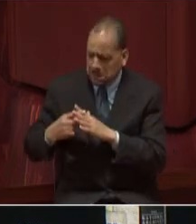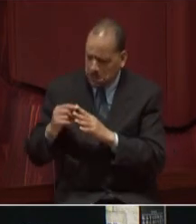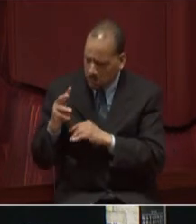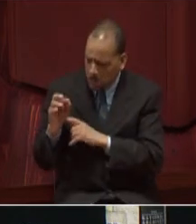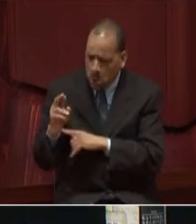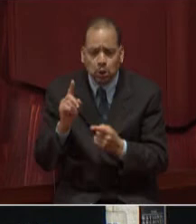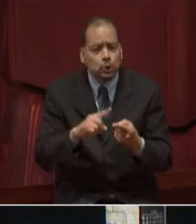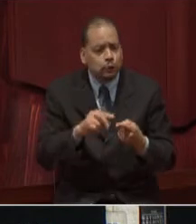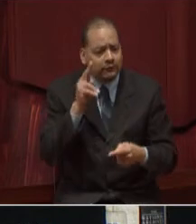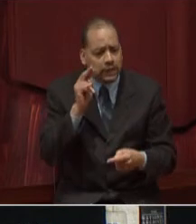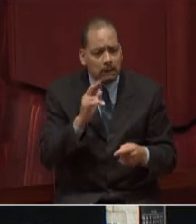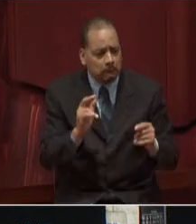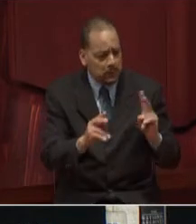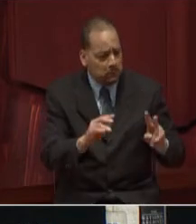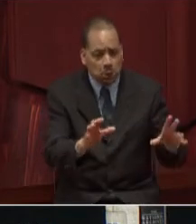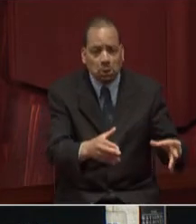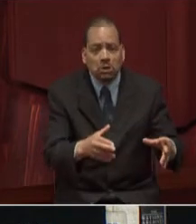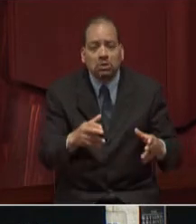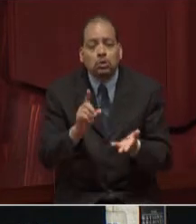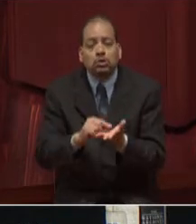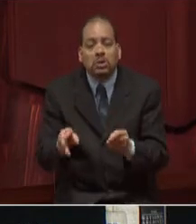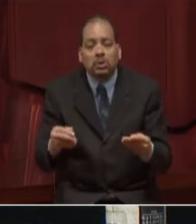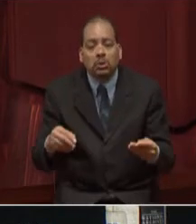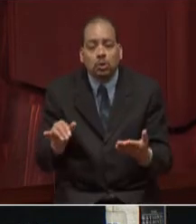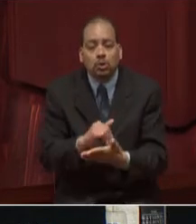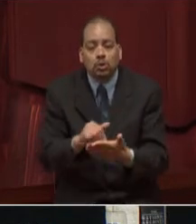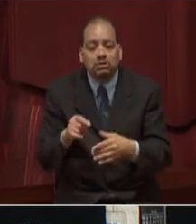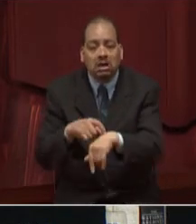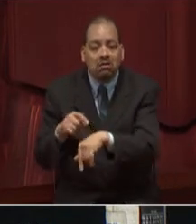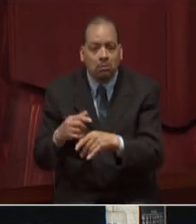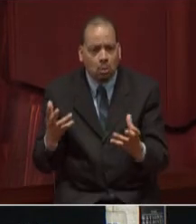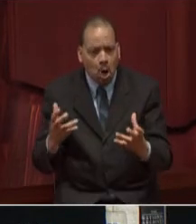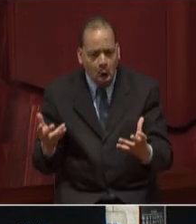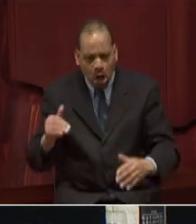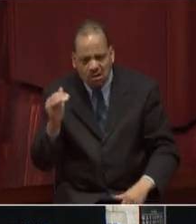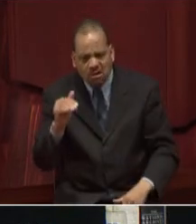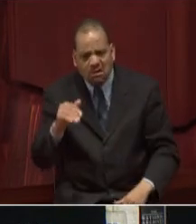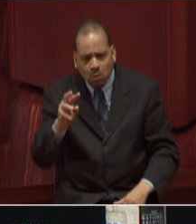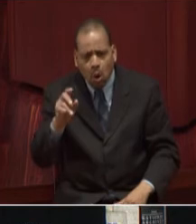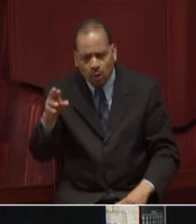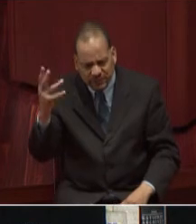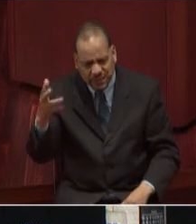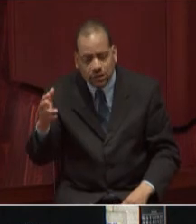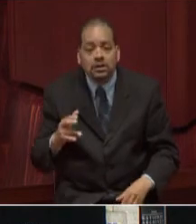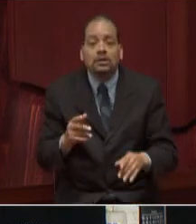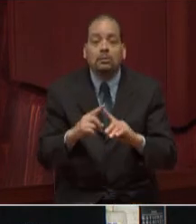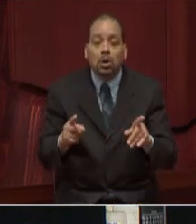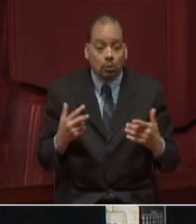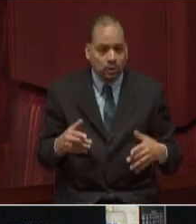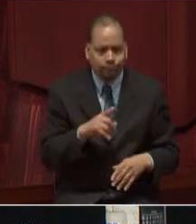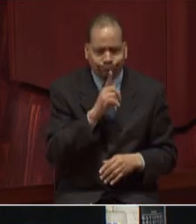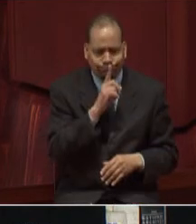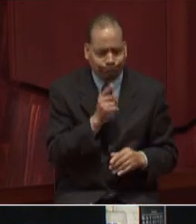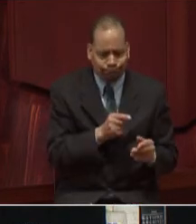that were beyond what the New York Times editorials were calling for. We were being very moderate. Hanoi was totally intransigent, so